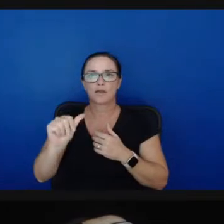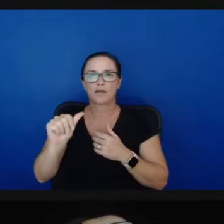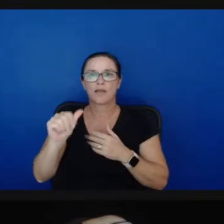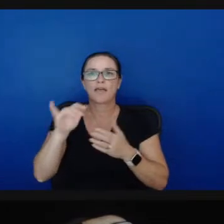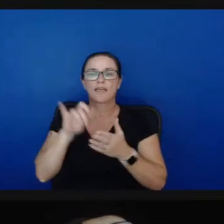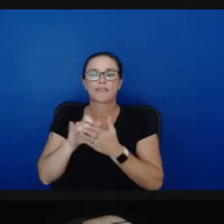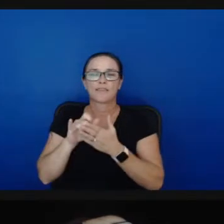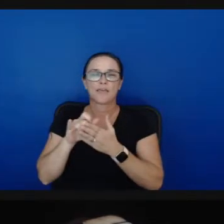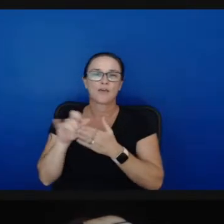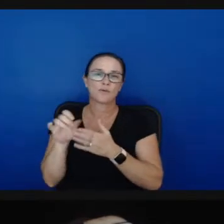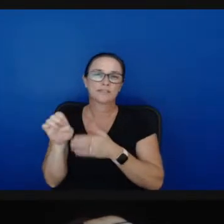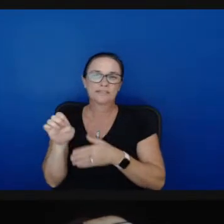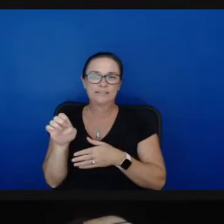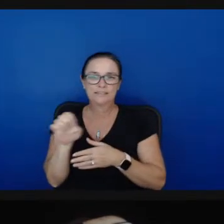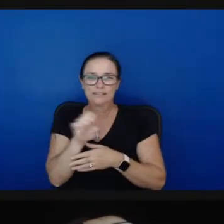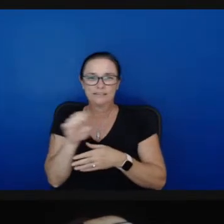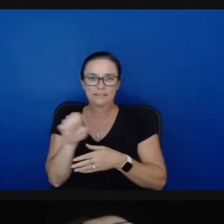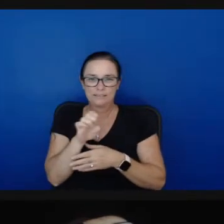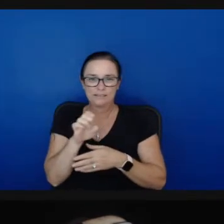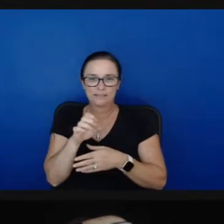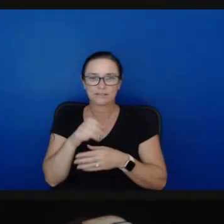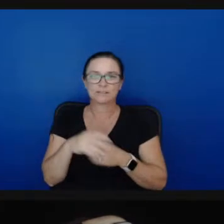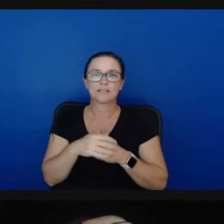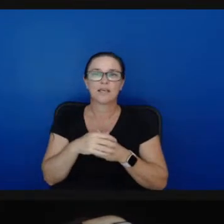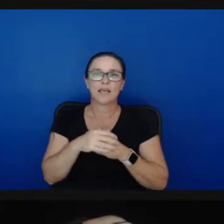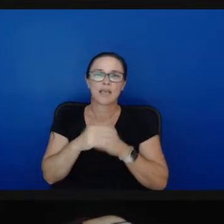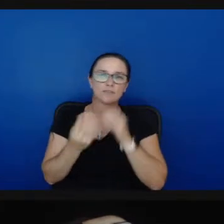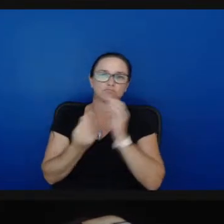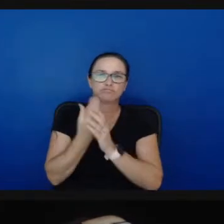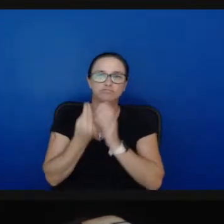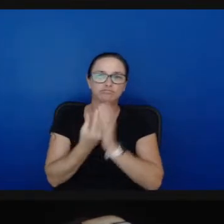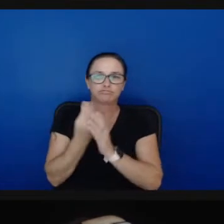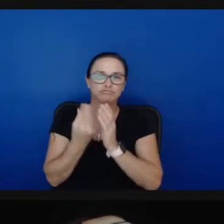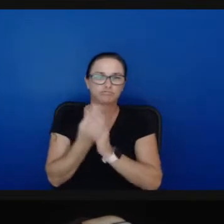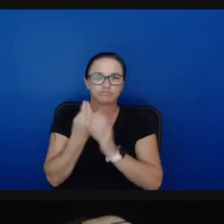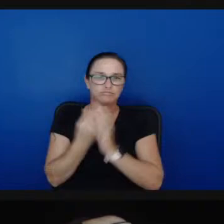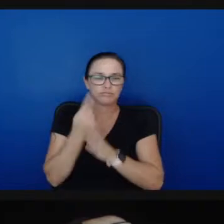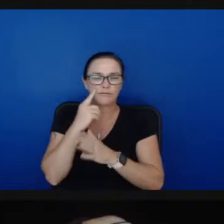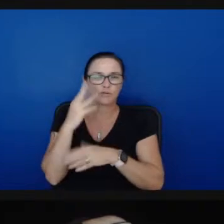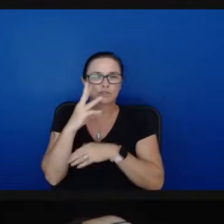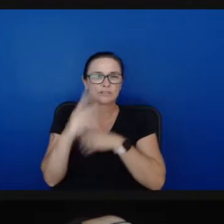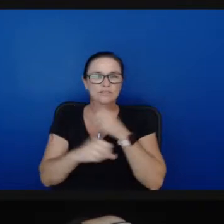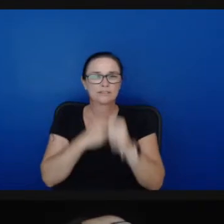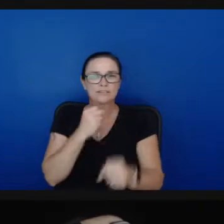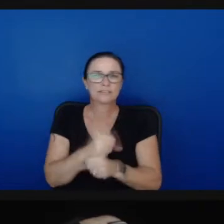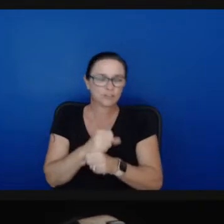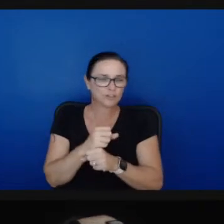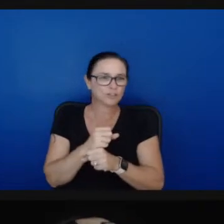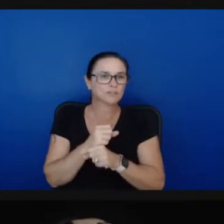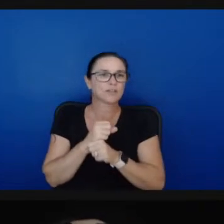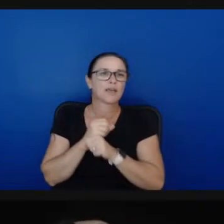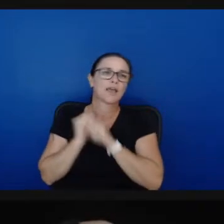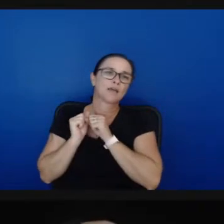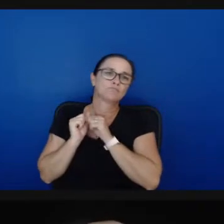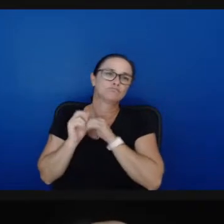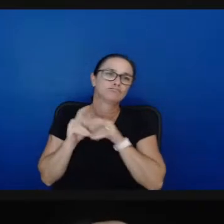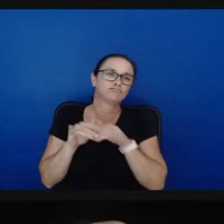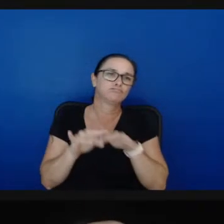for 6 years. And that's the source vent that destroyed Kalapana, July 86 to February